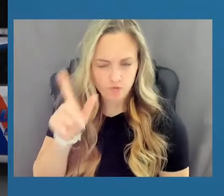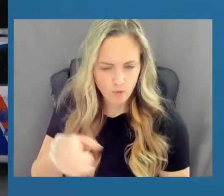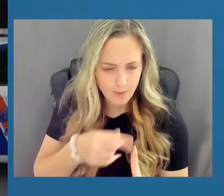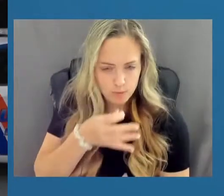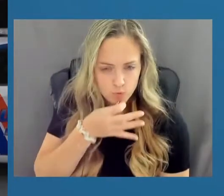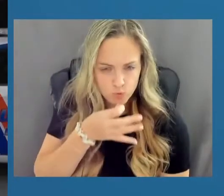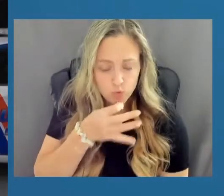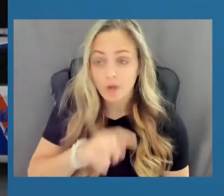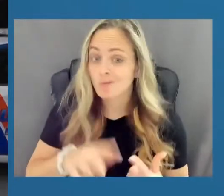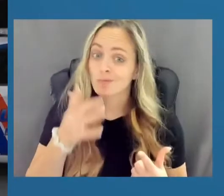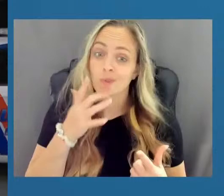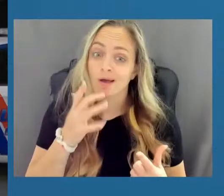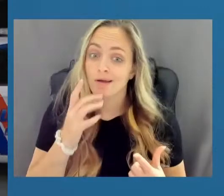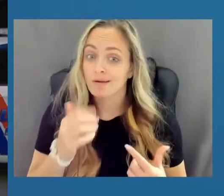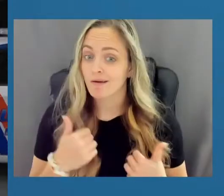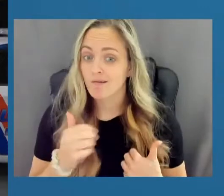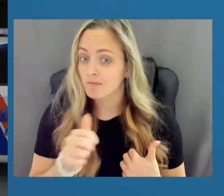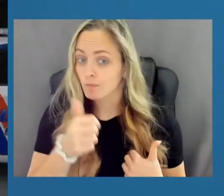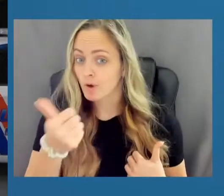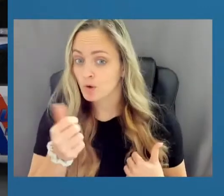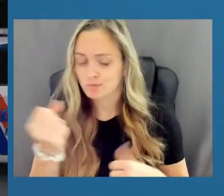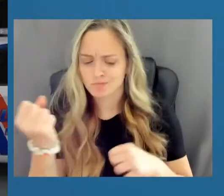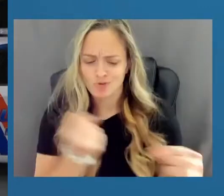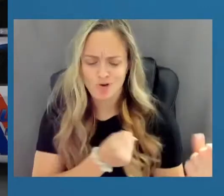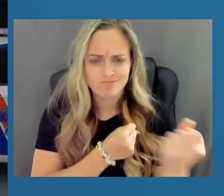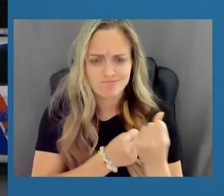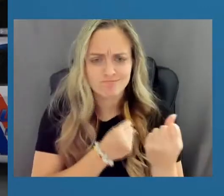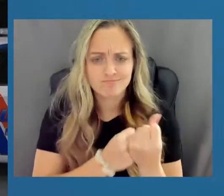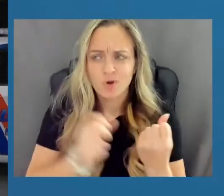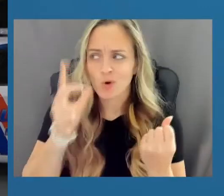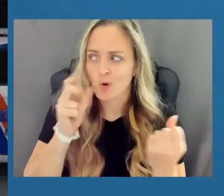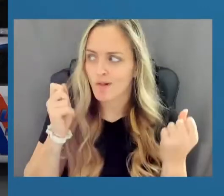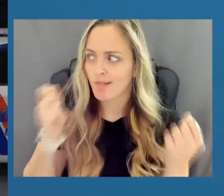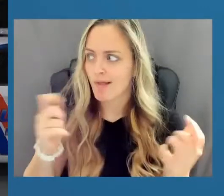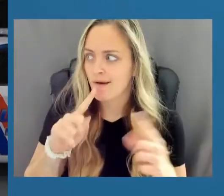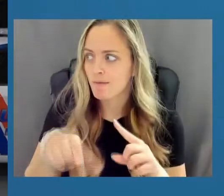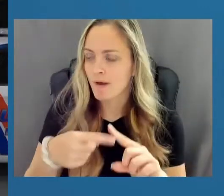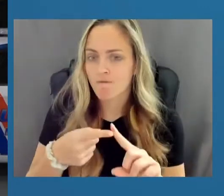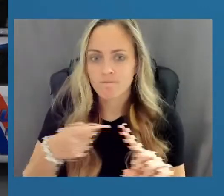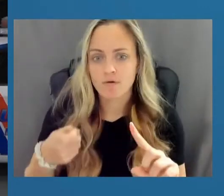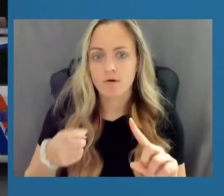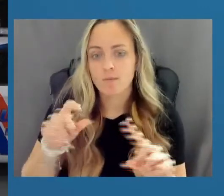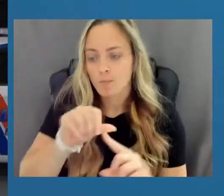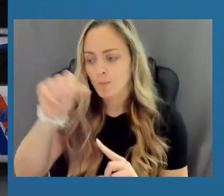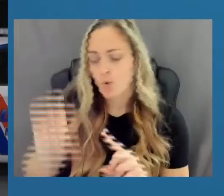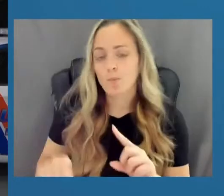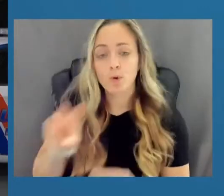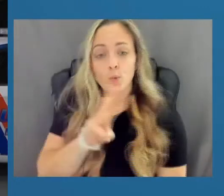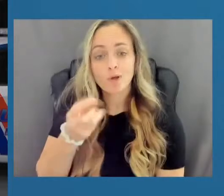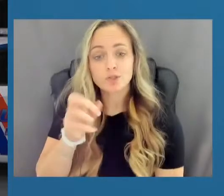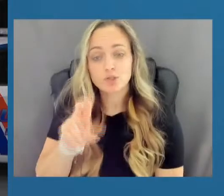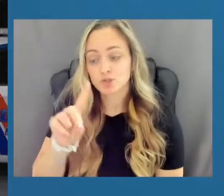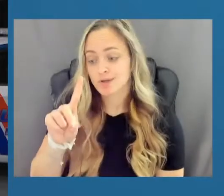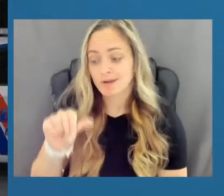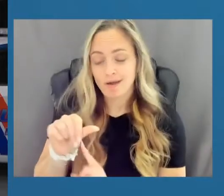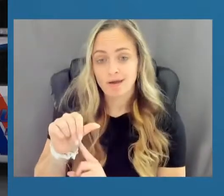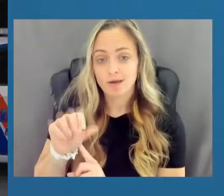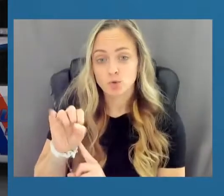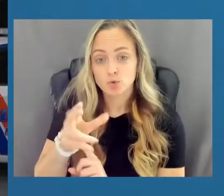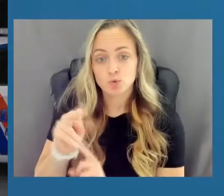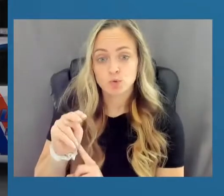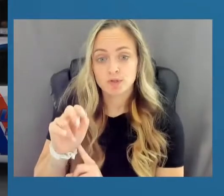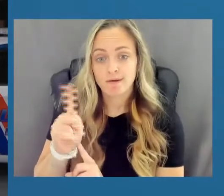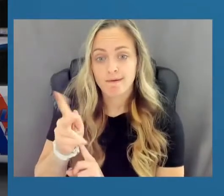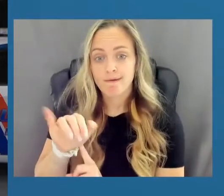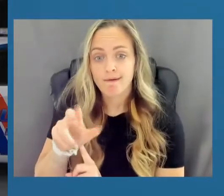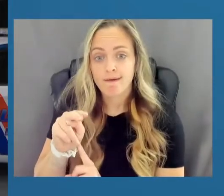fortunate to have a strong advocate that we heard a lot from in Albany last year, our Westchester District Attorney, Susan Case, and I want to thank her for all she does